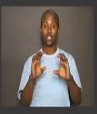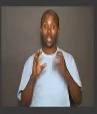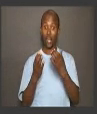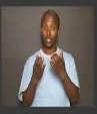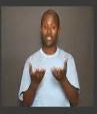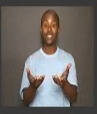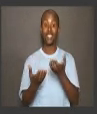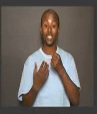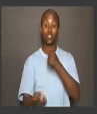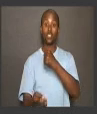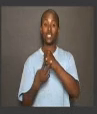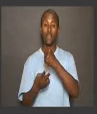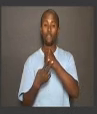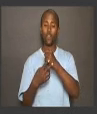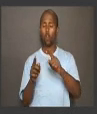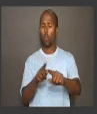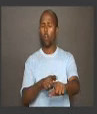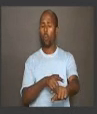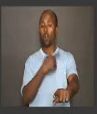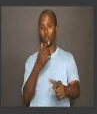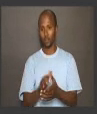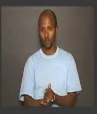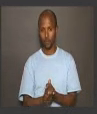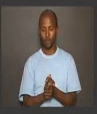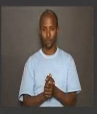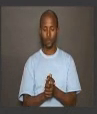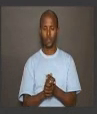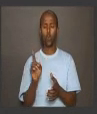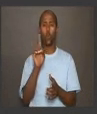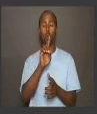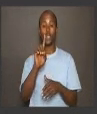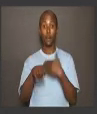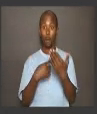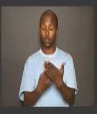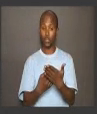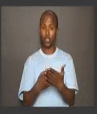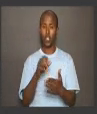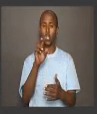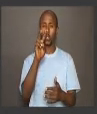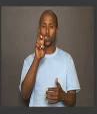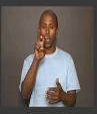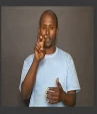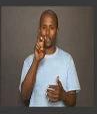to save for longer. What about 20 weeks?